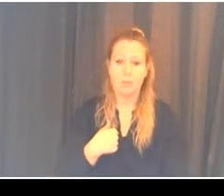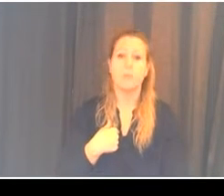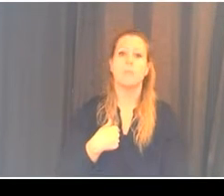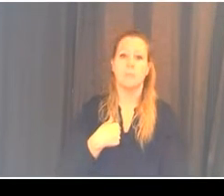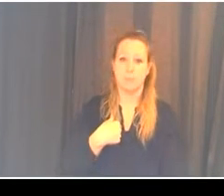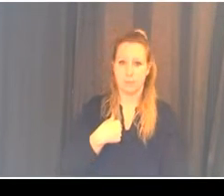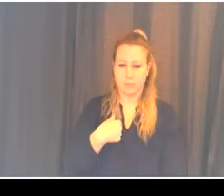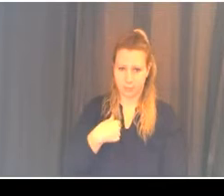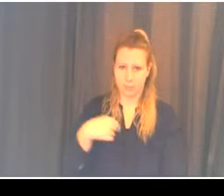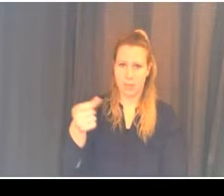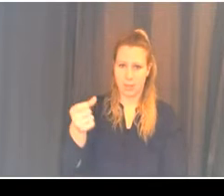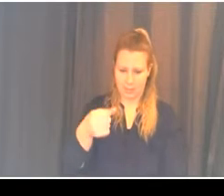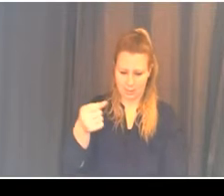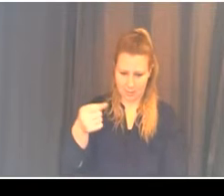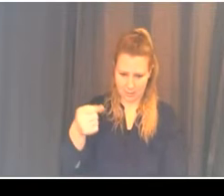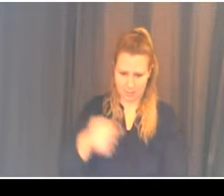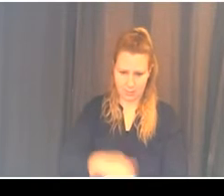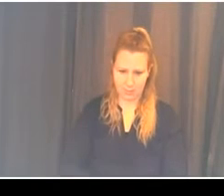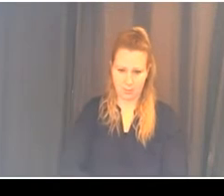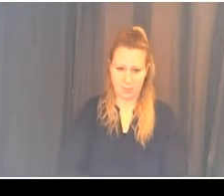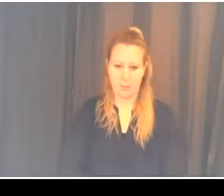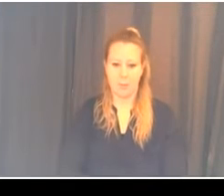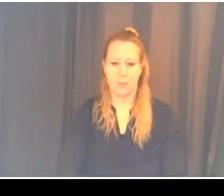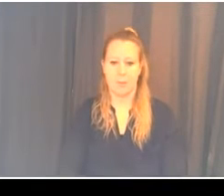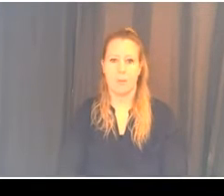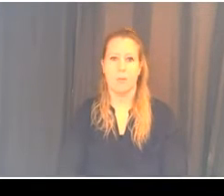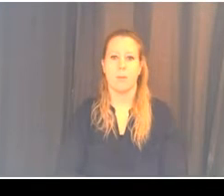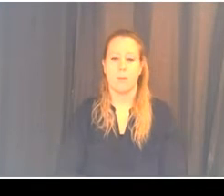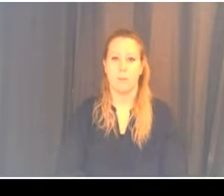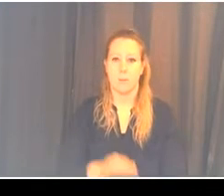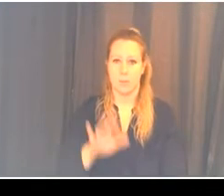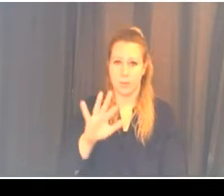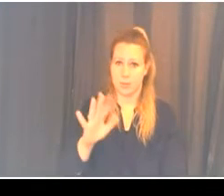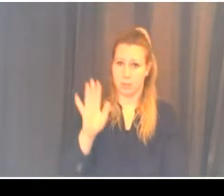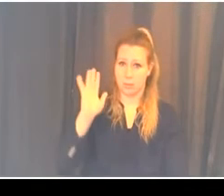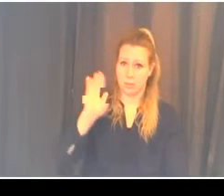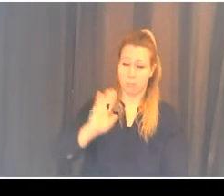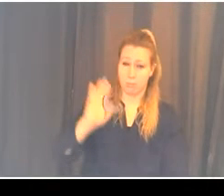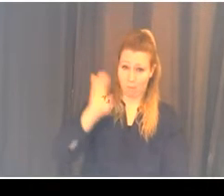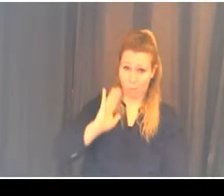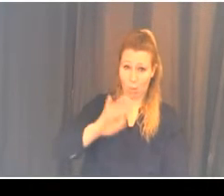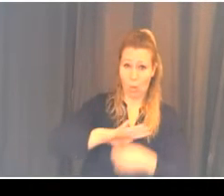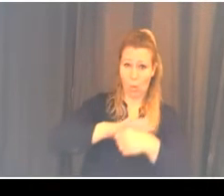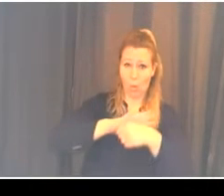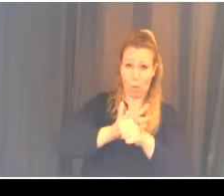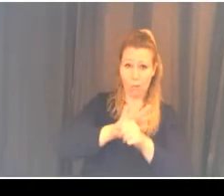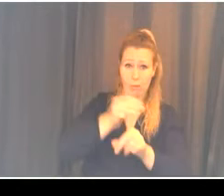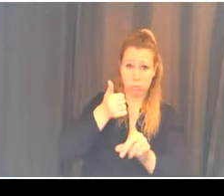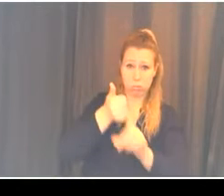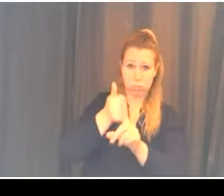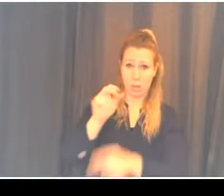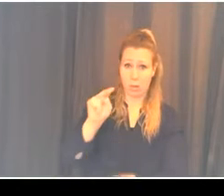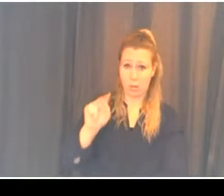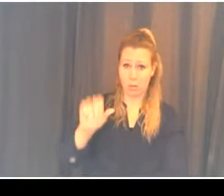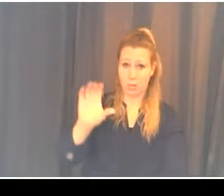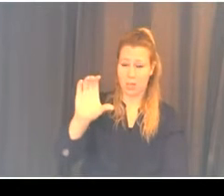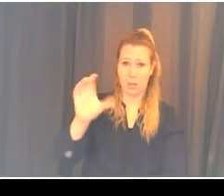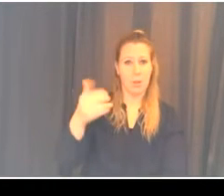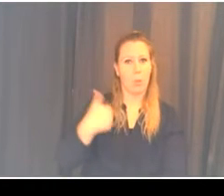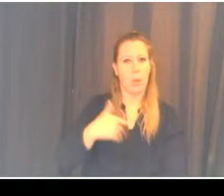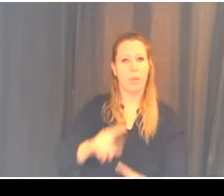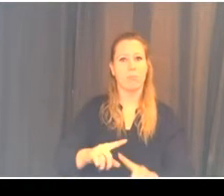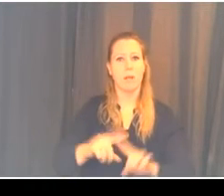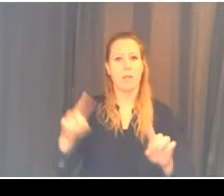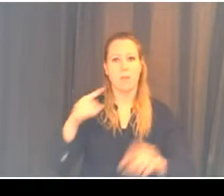that disproportionately harmed already marginalized communities the grave dangers faced by victims quarantine with